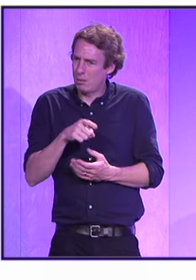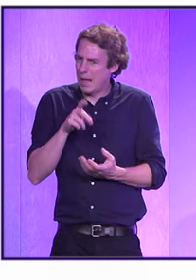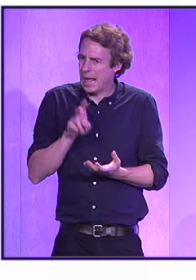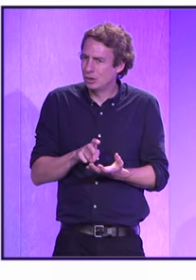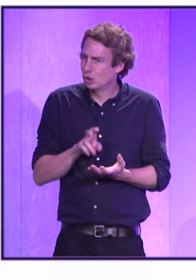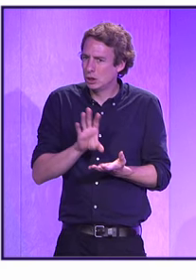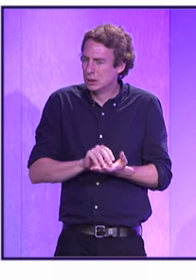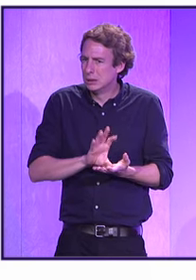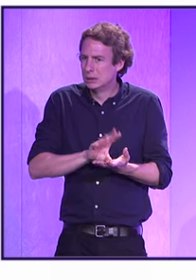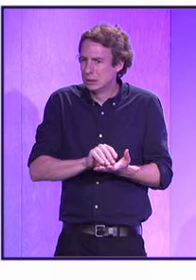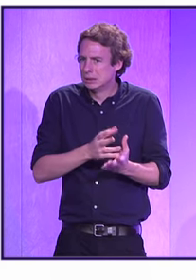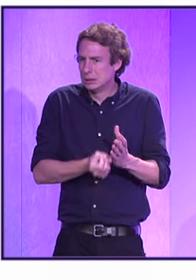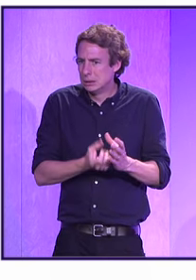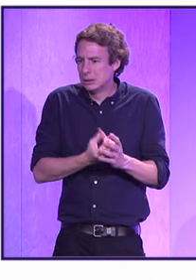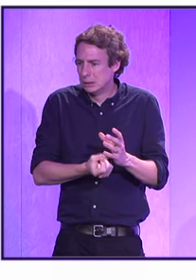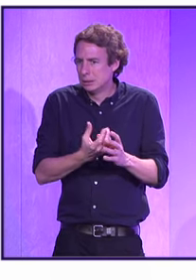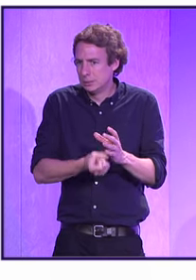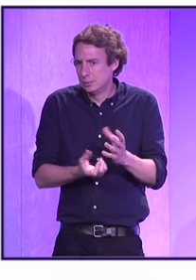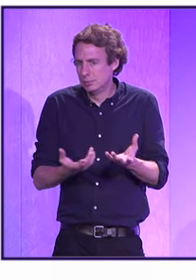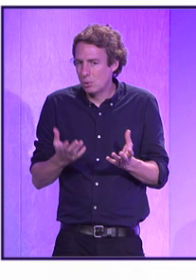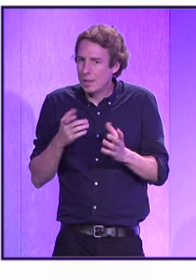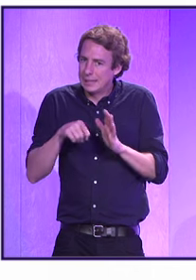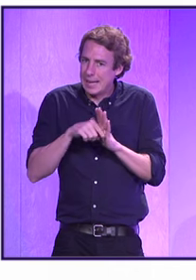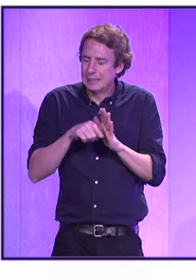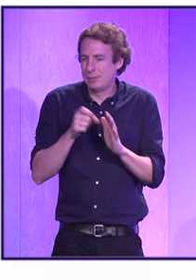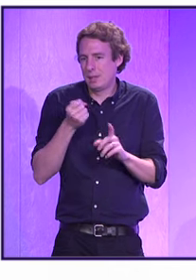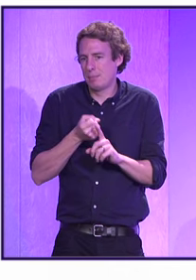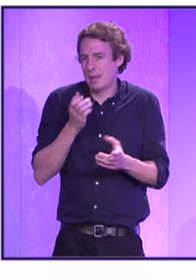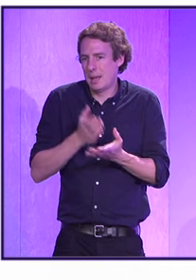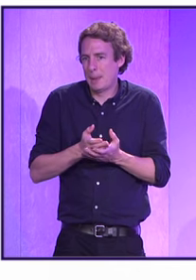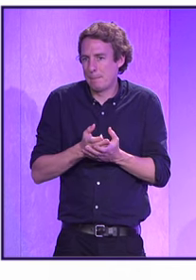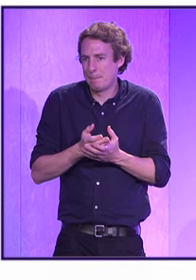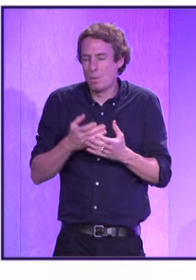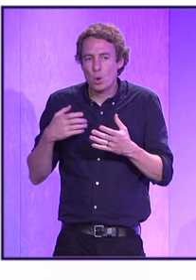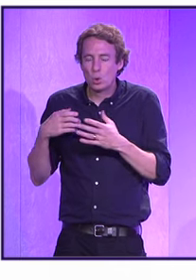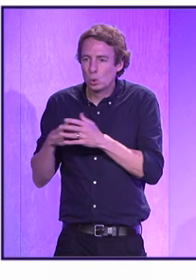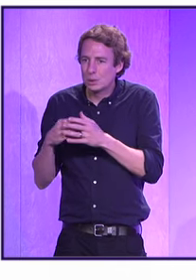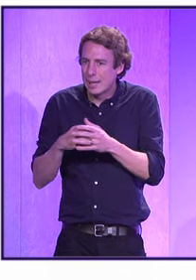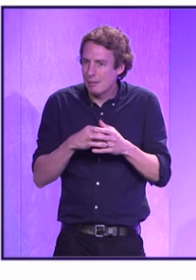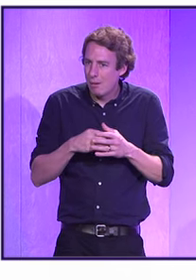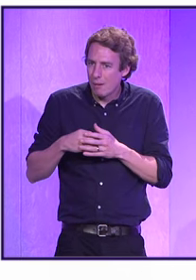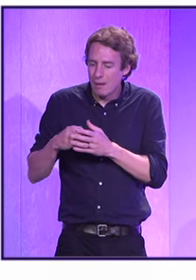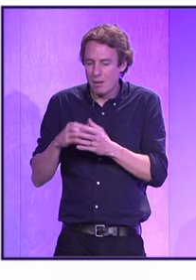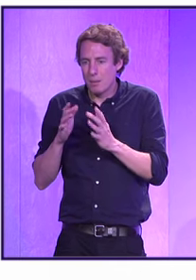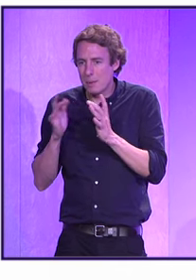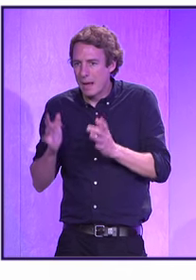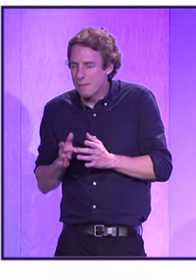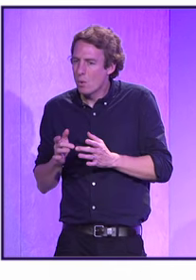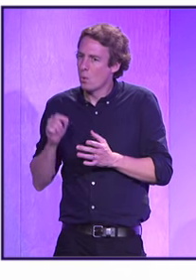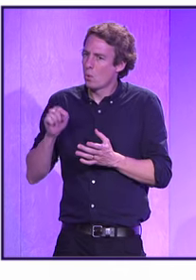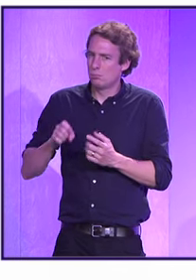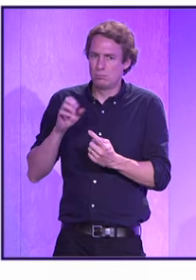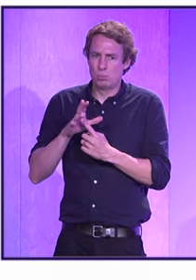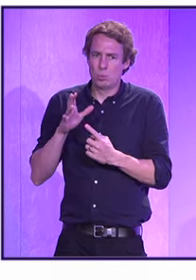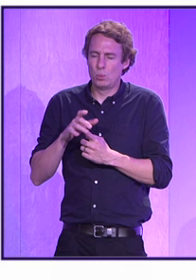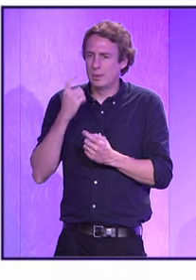those agents consume energy and have a negative impact if not maintained. Containers and container orchestration